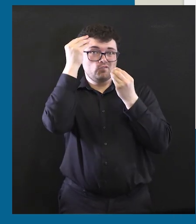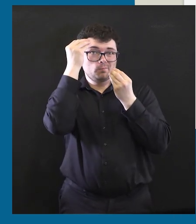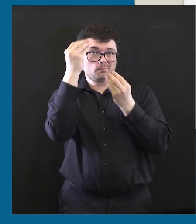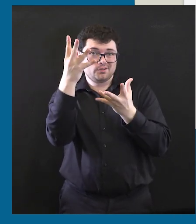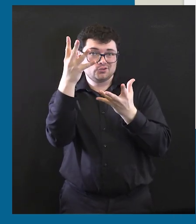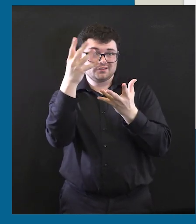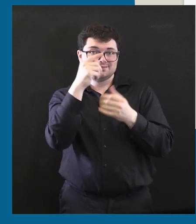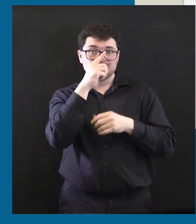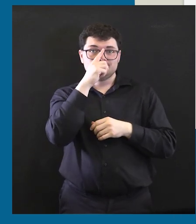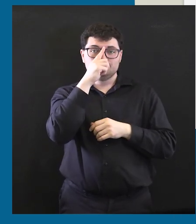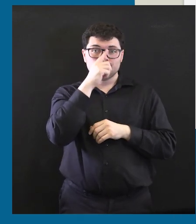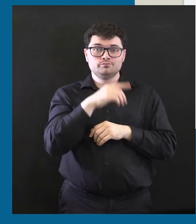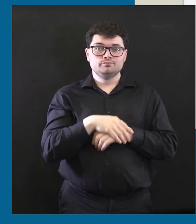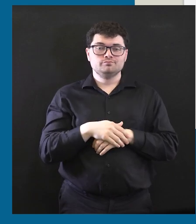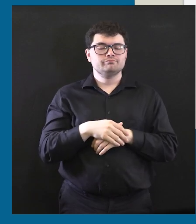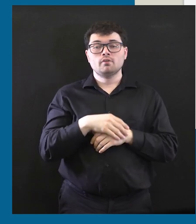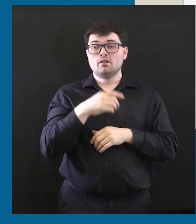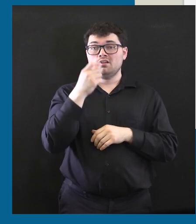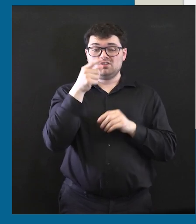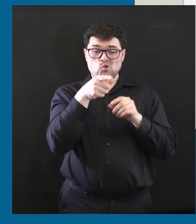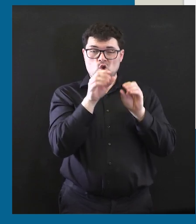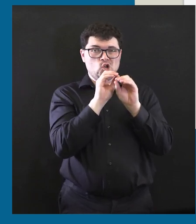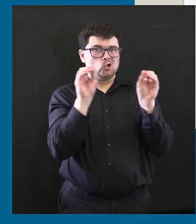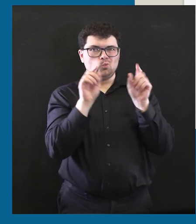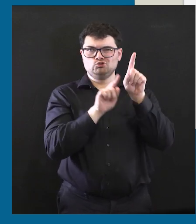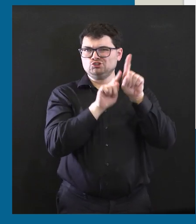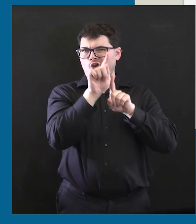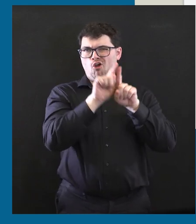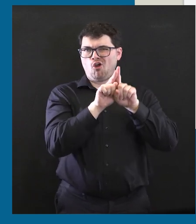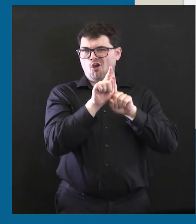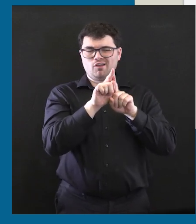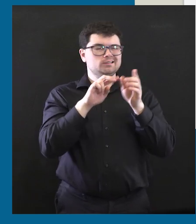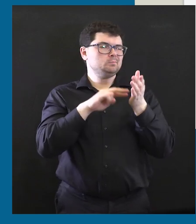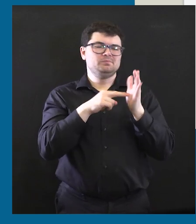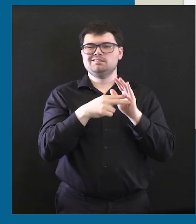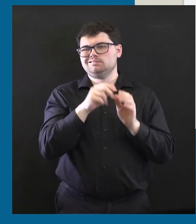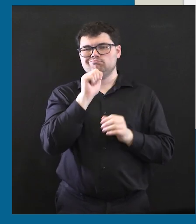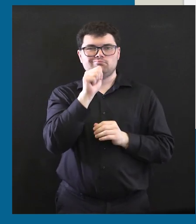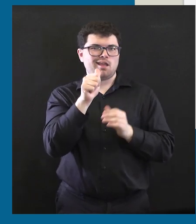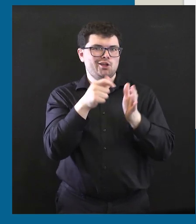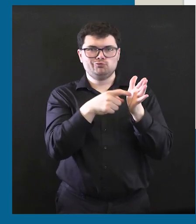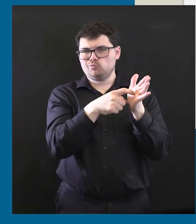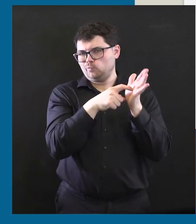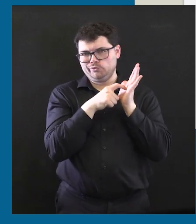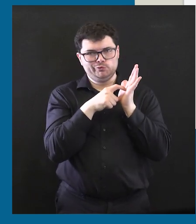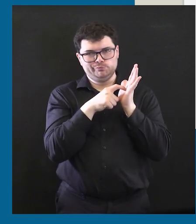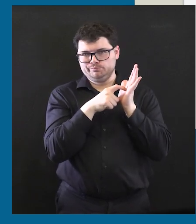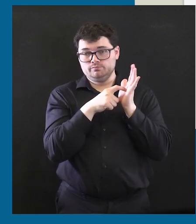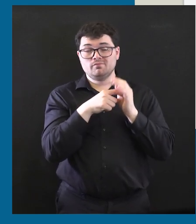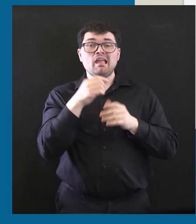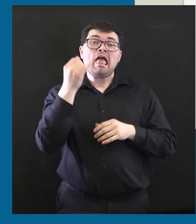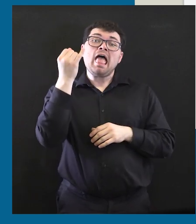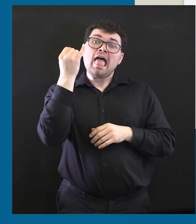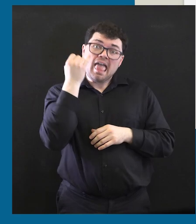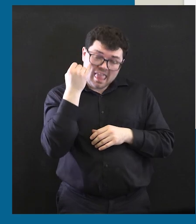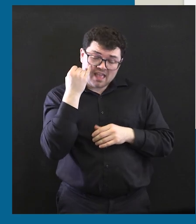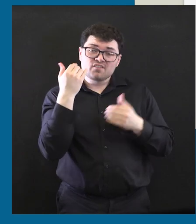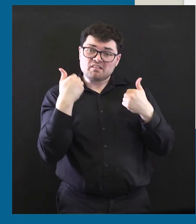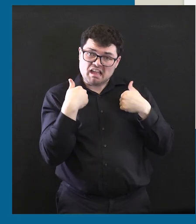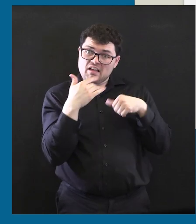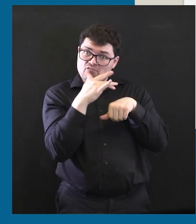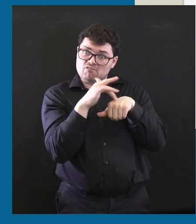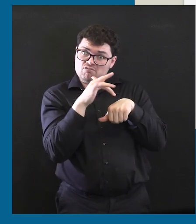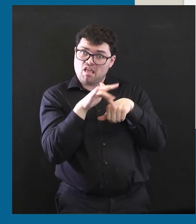The next section deals with contact information. Notice there is no star there, so it's not a